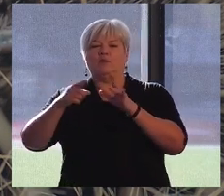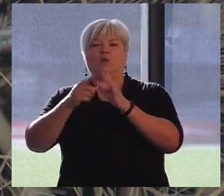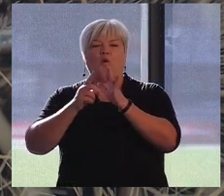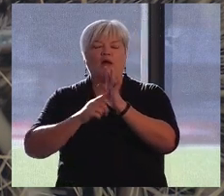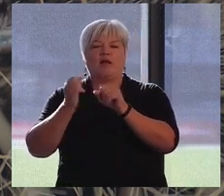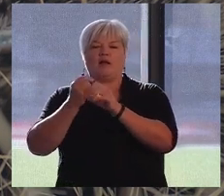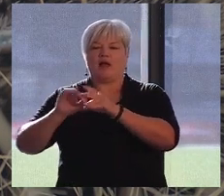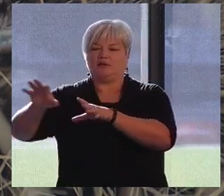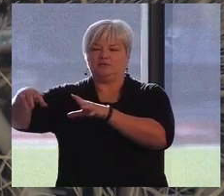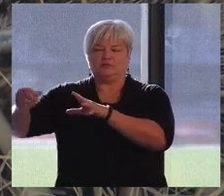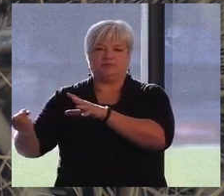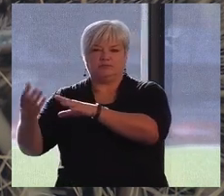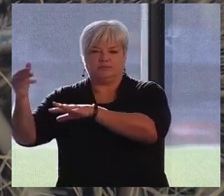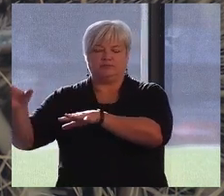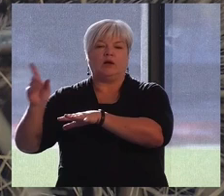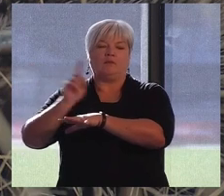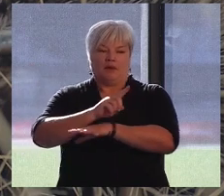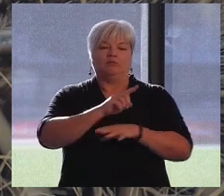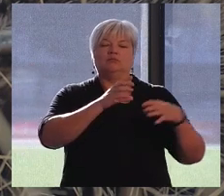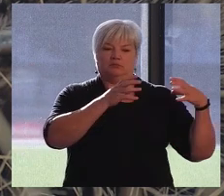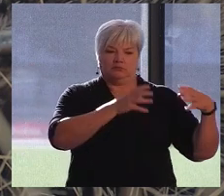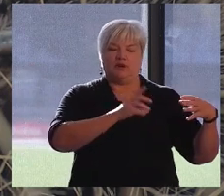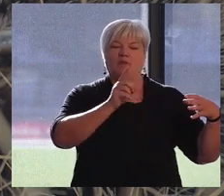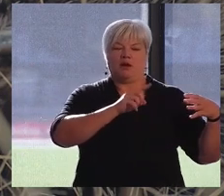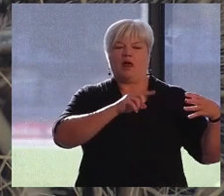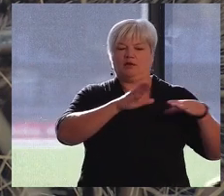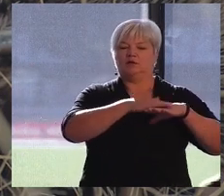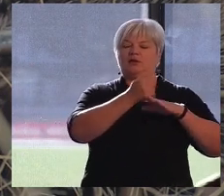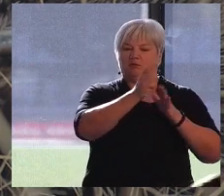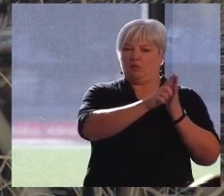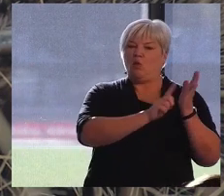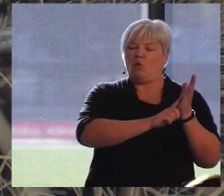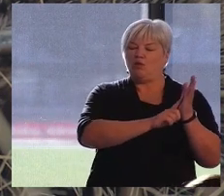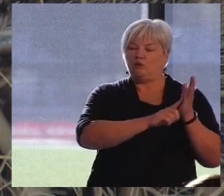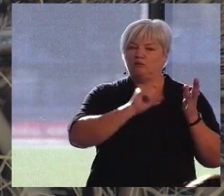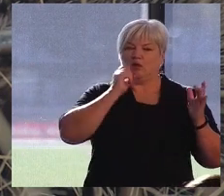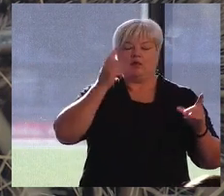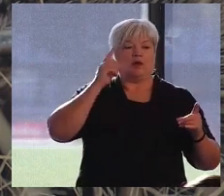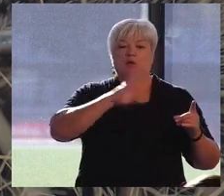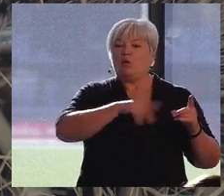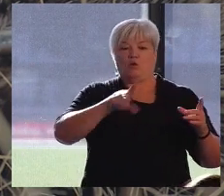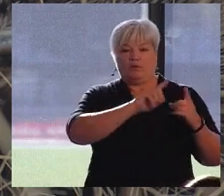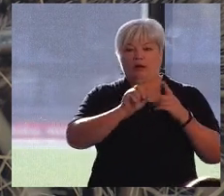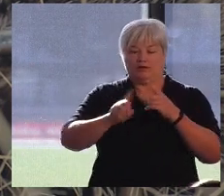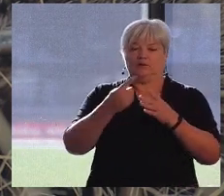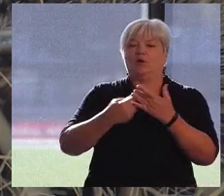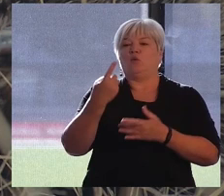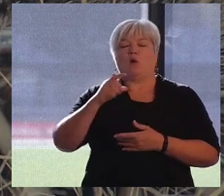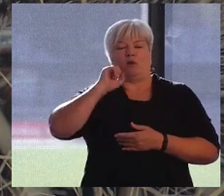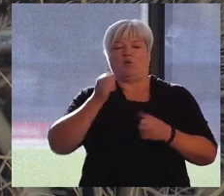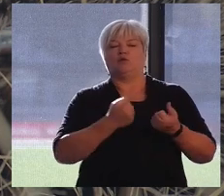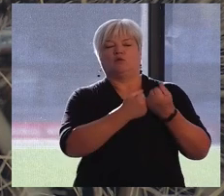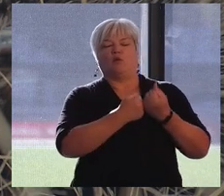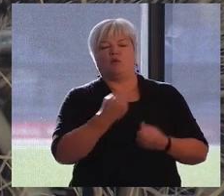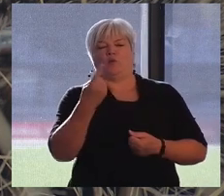on board with that and has introduced their own version of the legislation, which will pass with support from, I think, everyone in Parliament except One Nation. So the Greens,